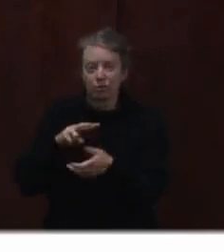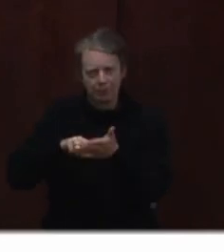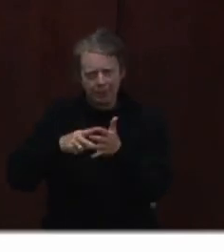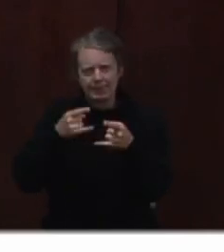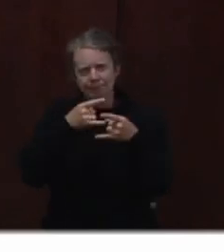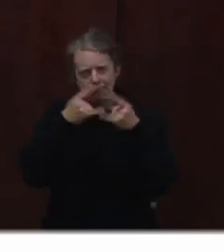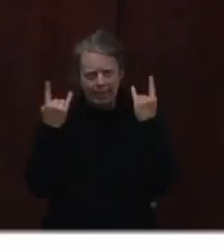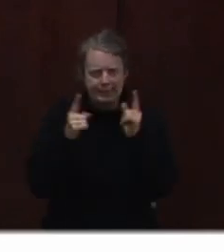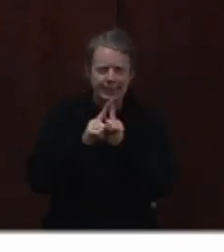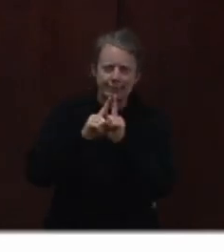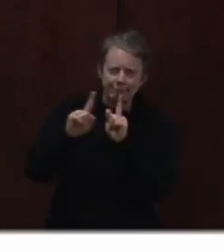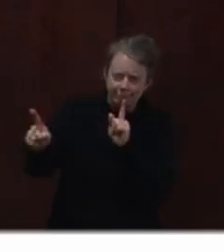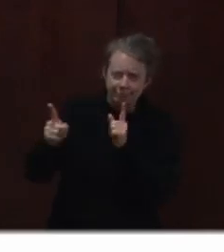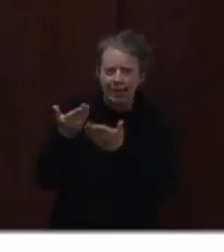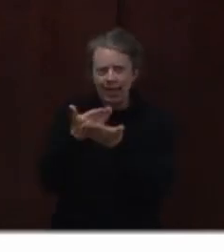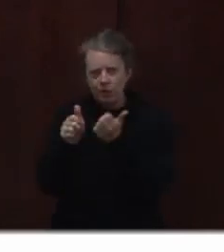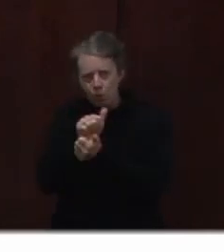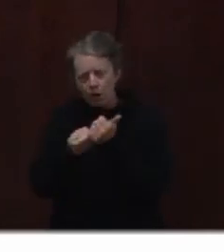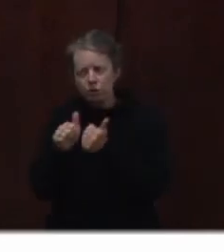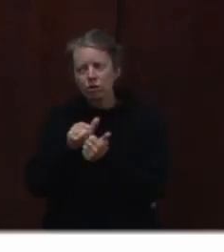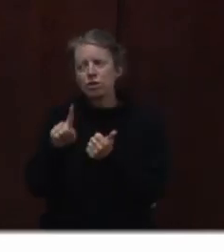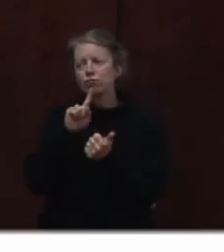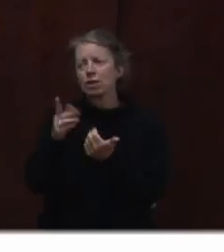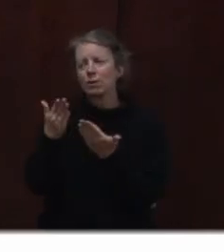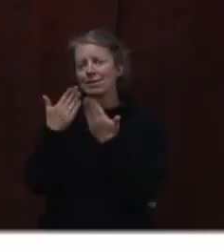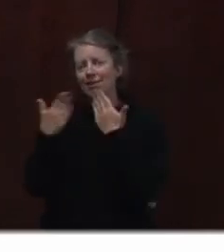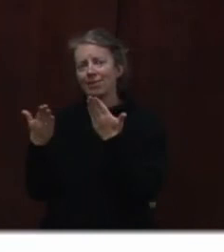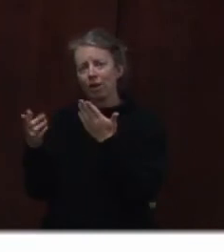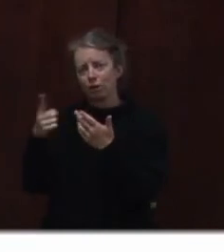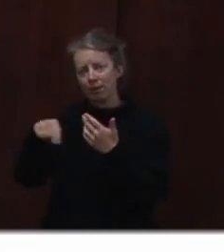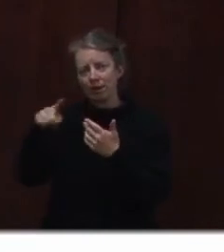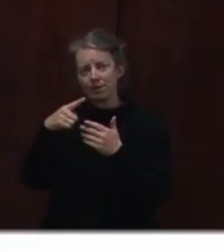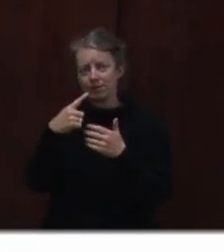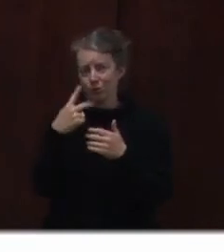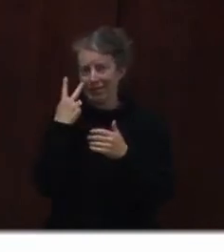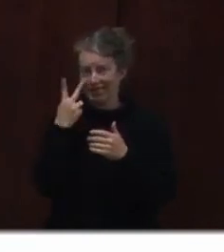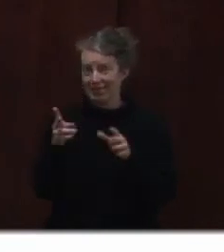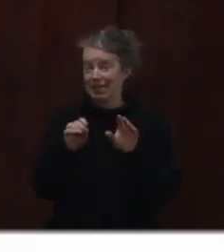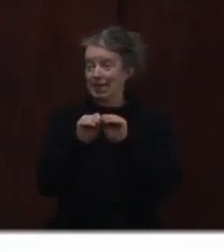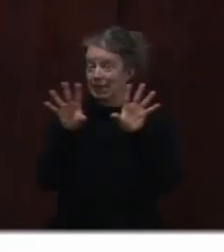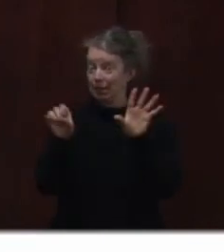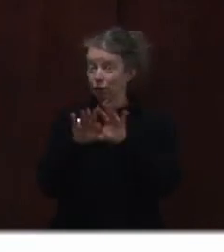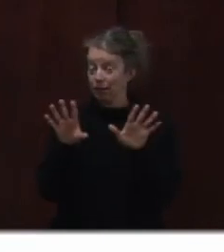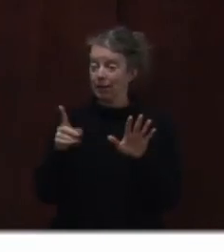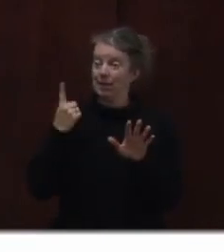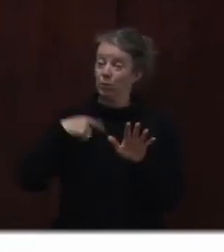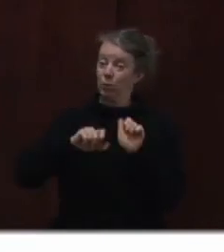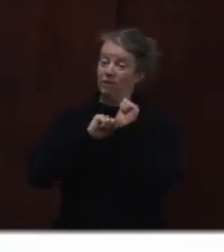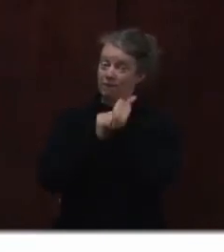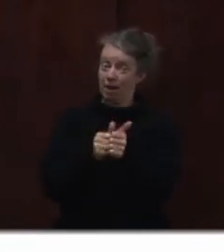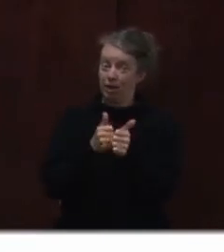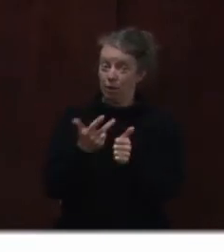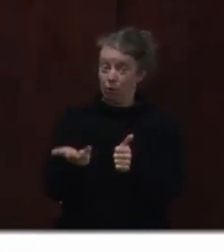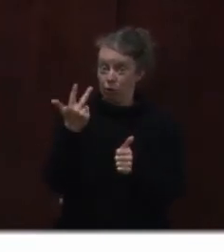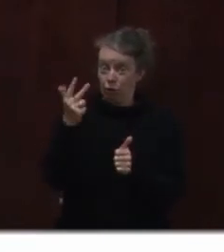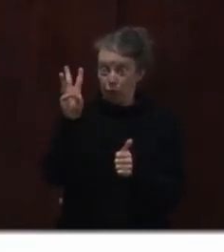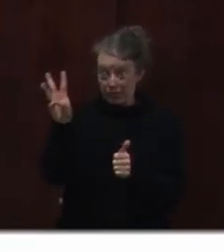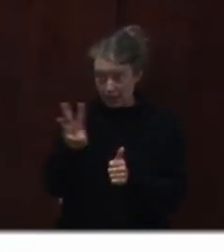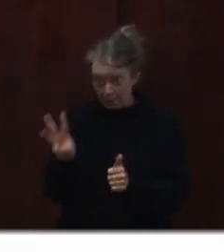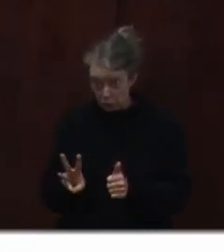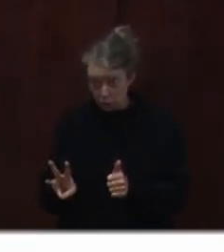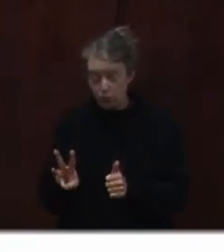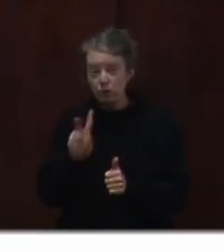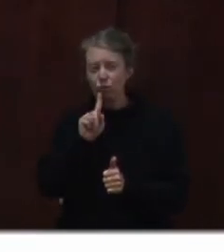and the like. And so I offer my thanks to you for that. This is a real graphic example of the benefit of us all working